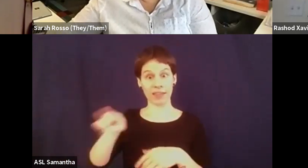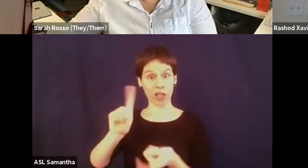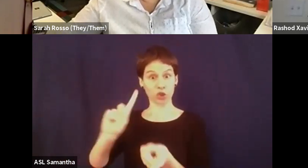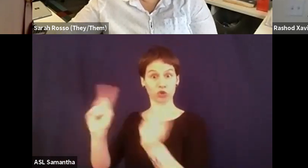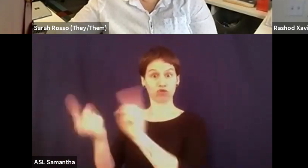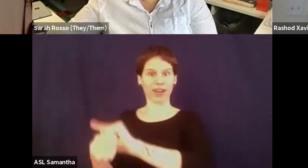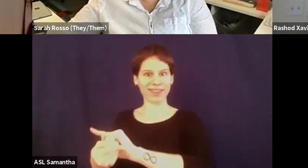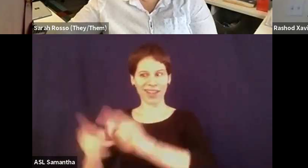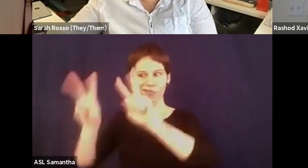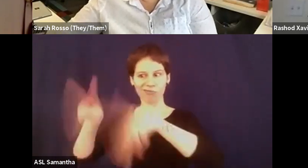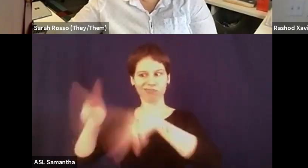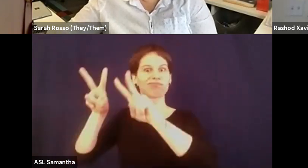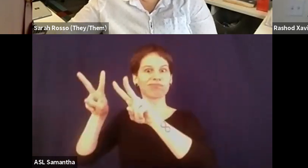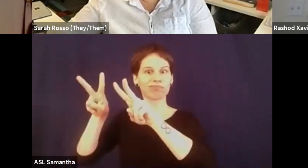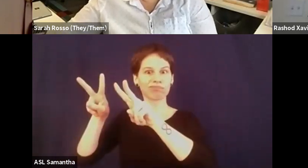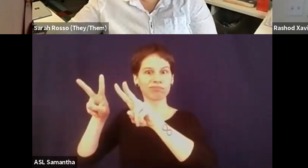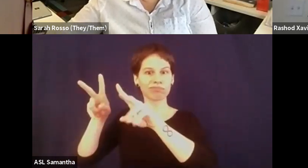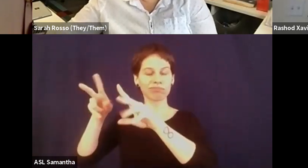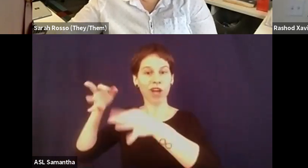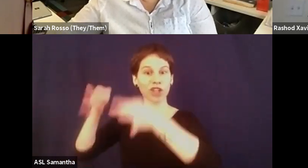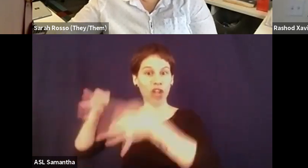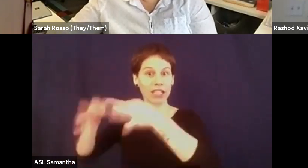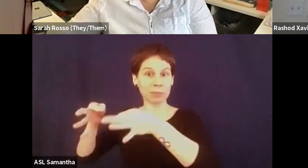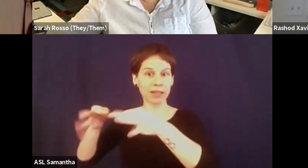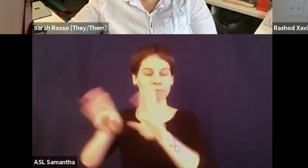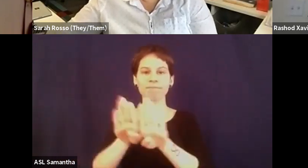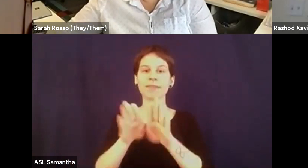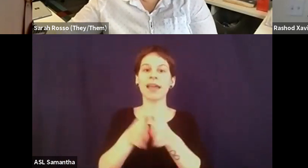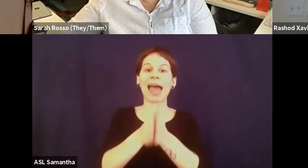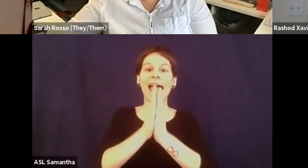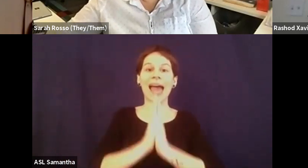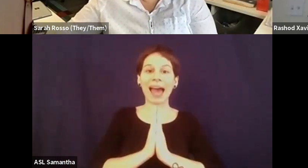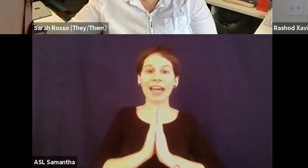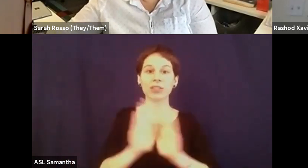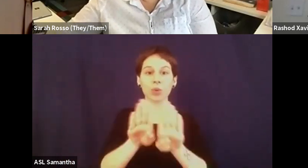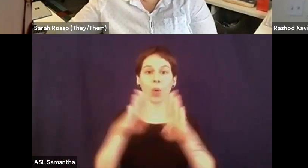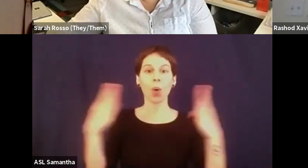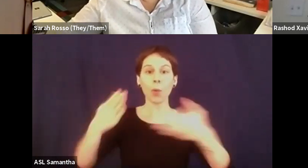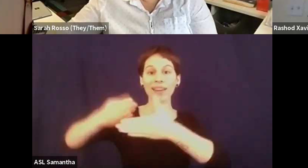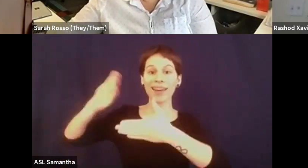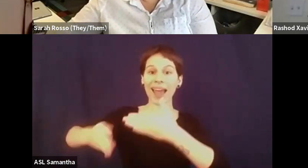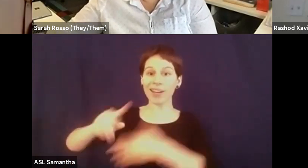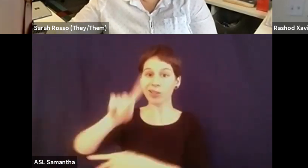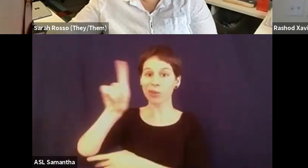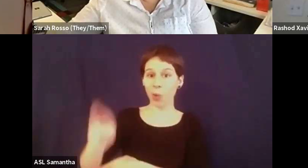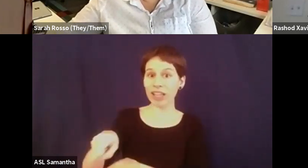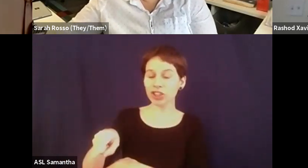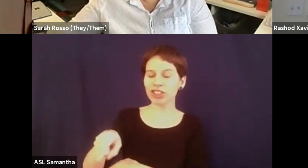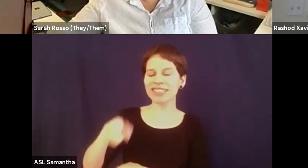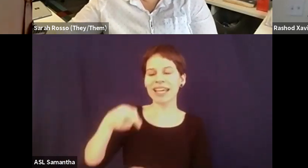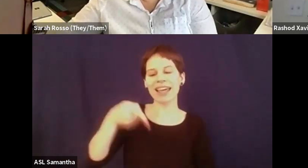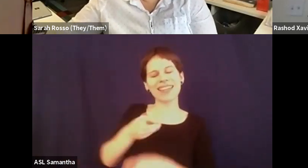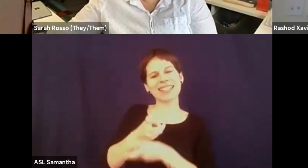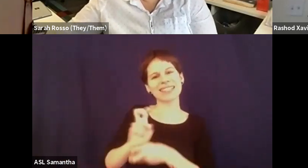of judgment. You want to ask open-ended questions. And also in this one, and this is a tough one for me,